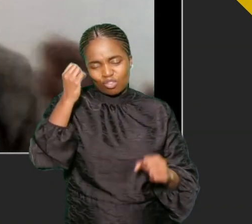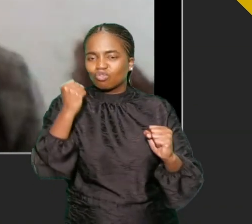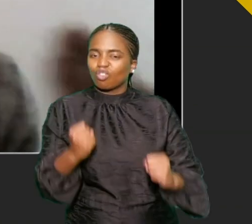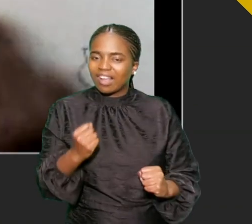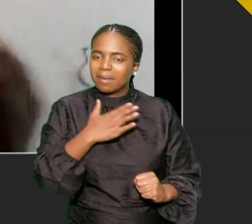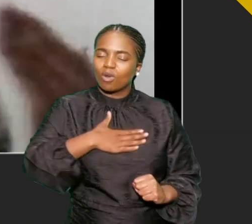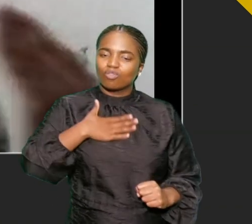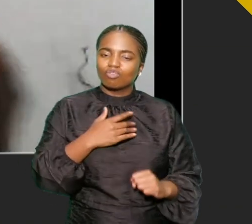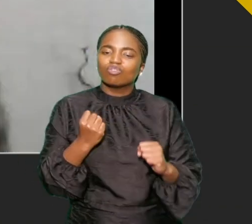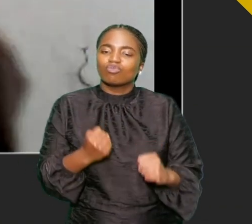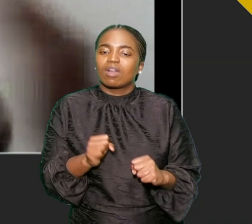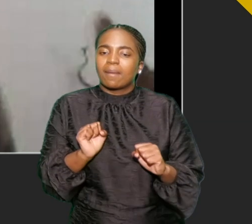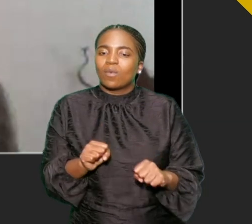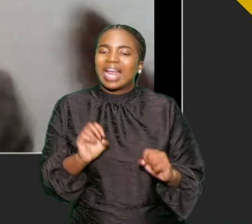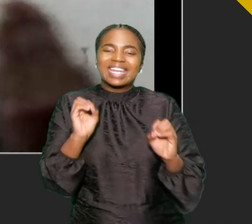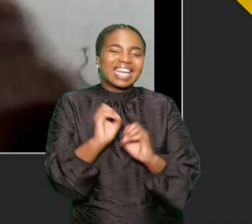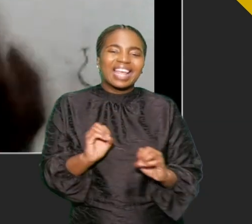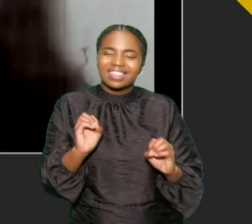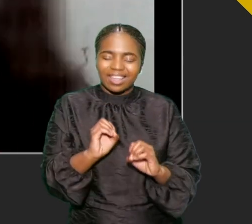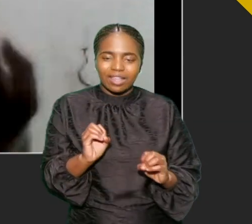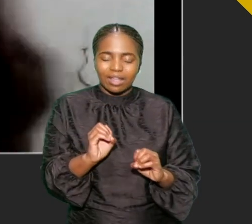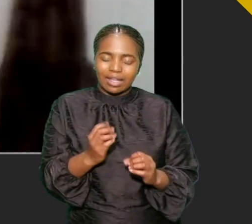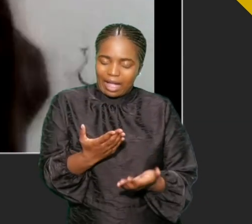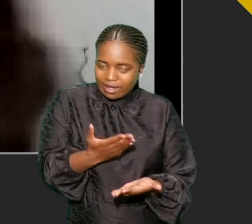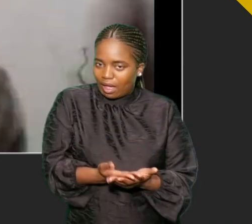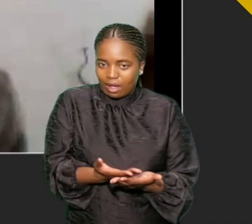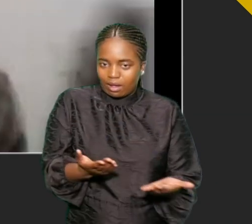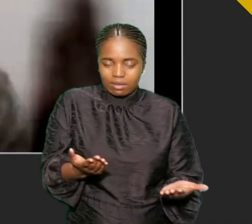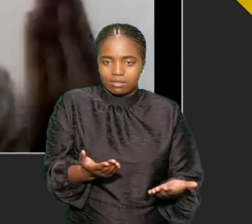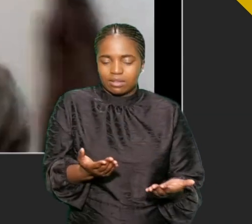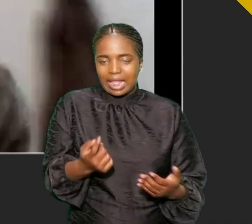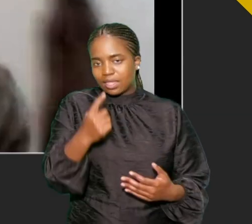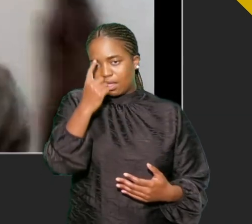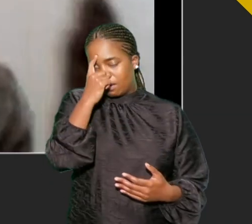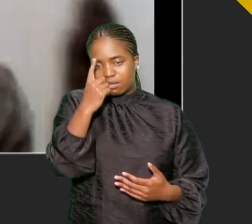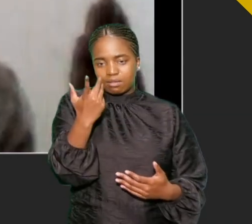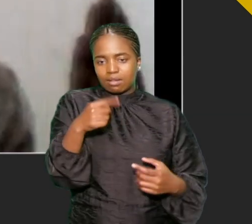to me. There is absolutely no crisis that I see as a crisis.